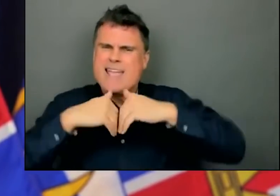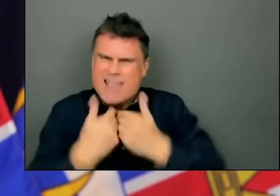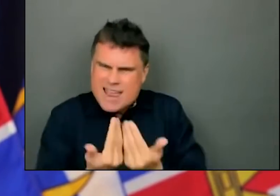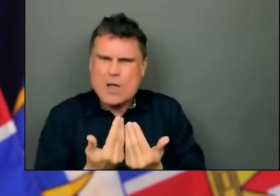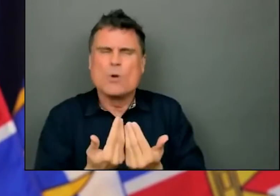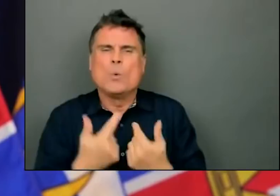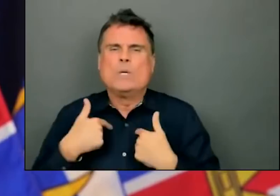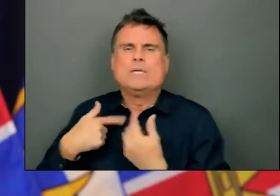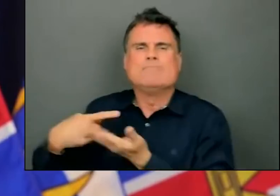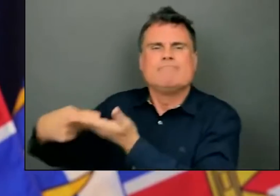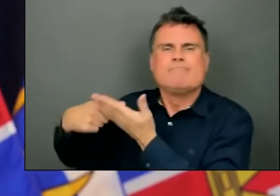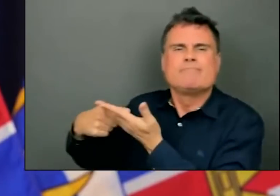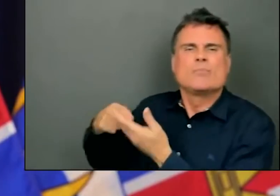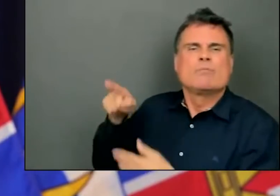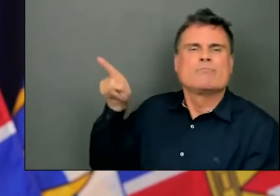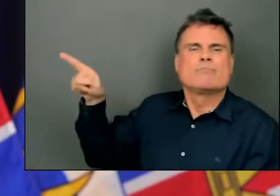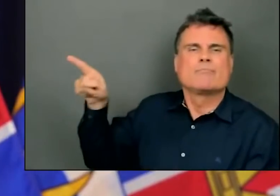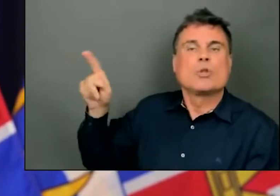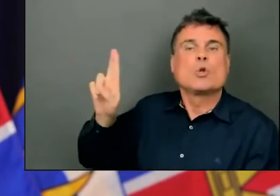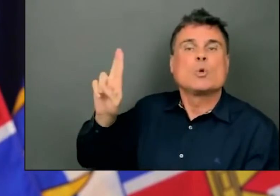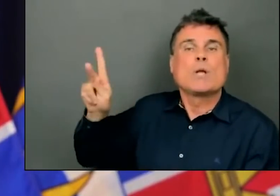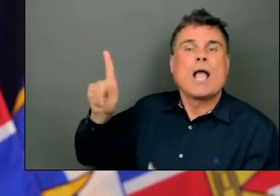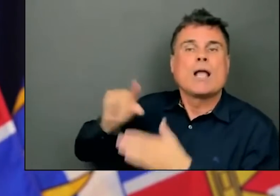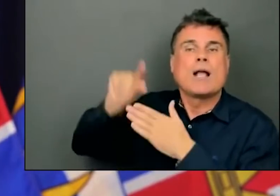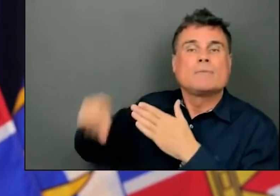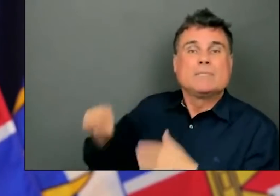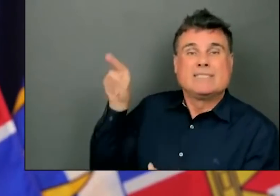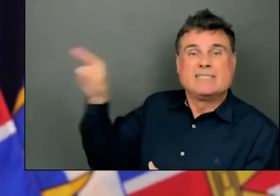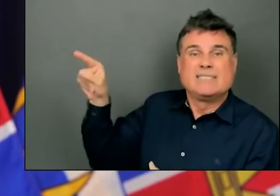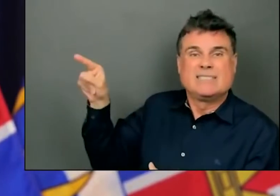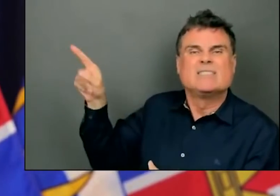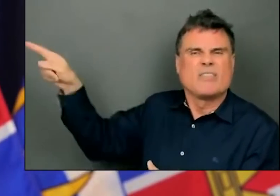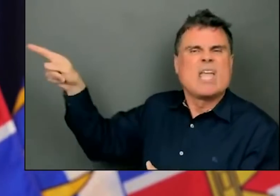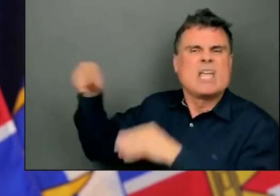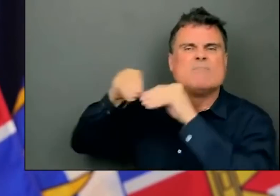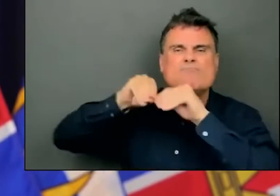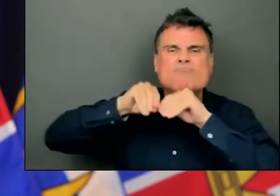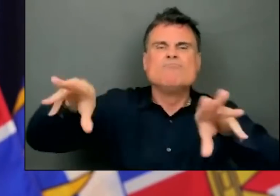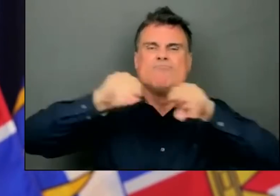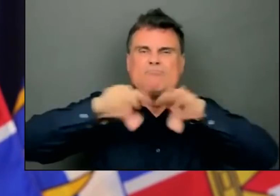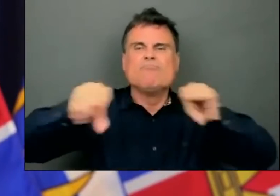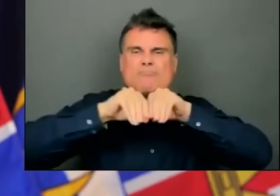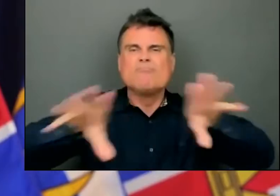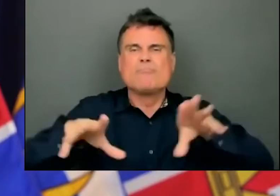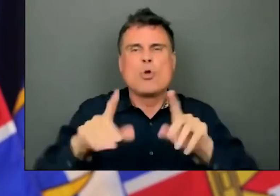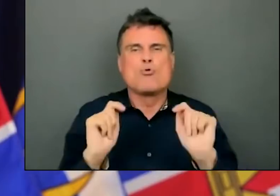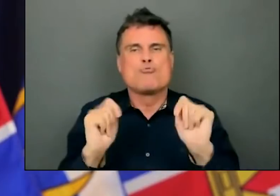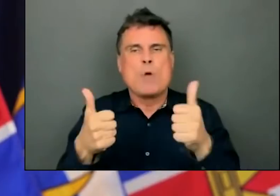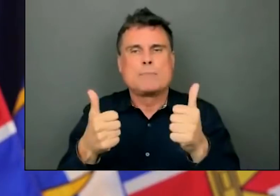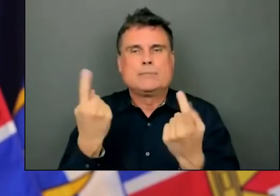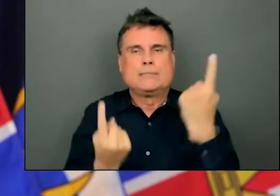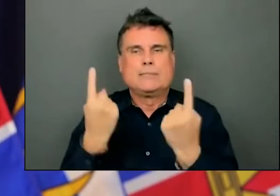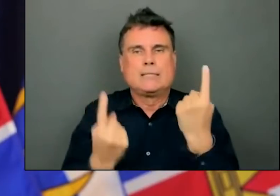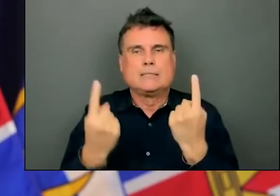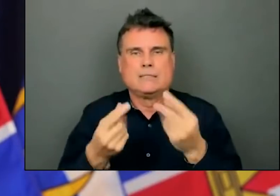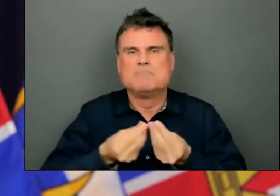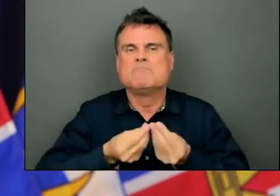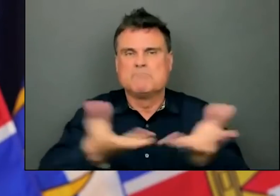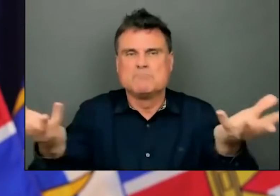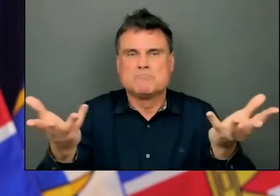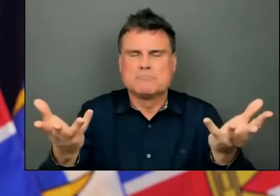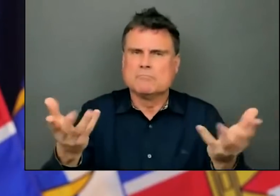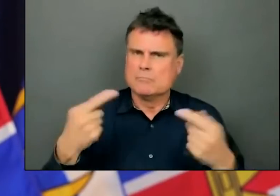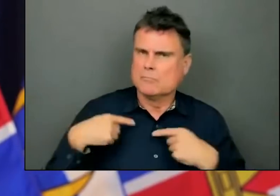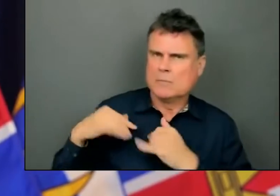who've had rapid tests in the community available for quite a long period of time and do have a very similar